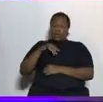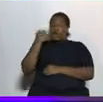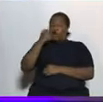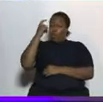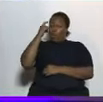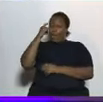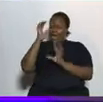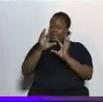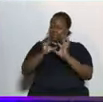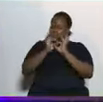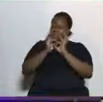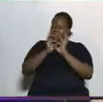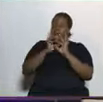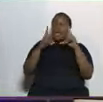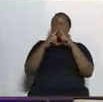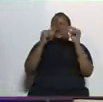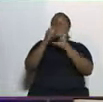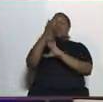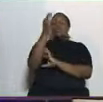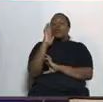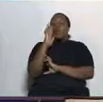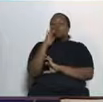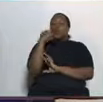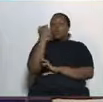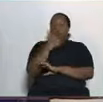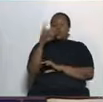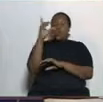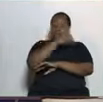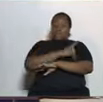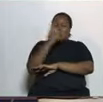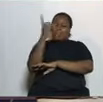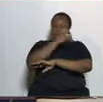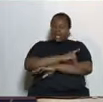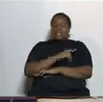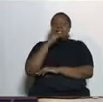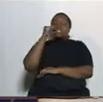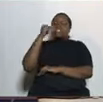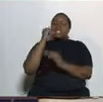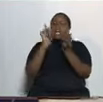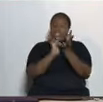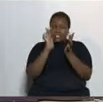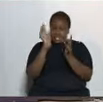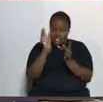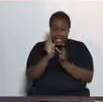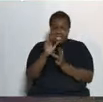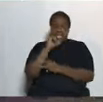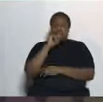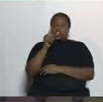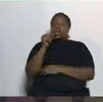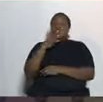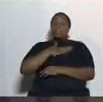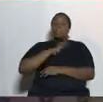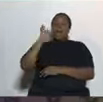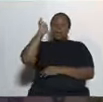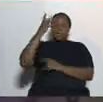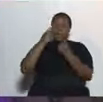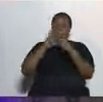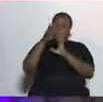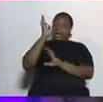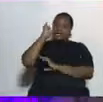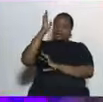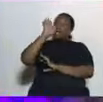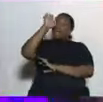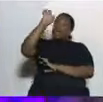anchored in the Word of God, who day by day are saying, Jesus, not my will, but your will